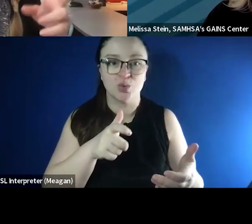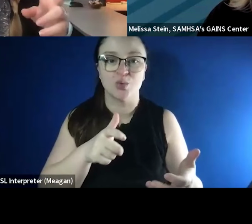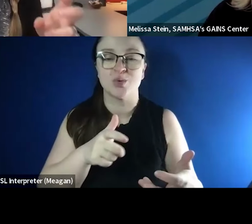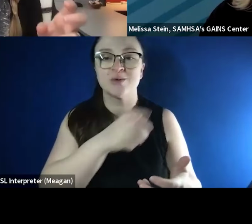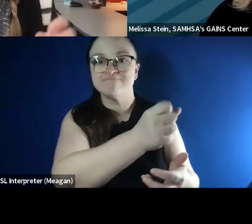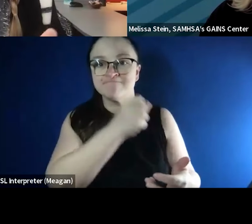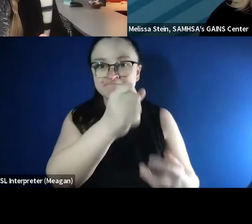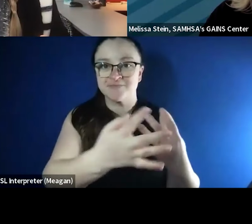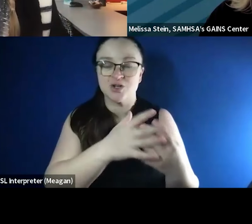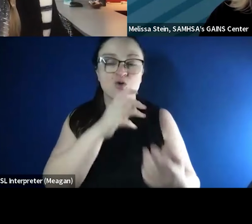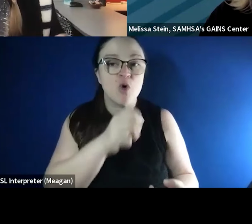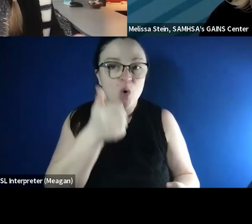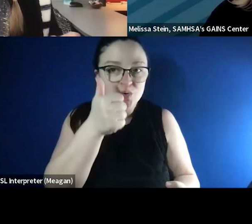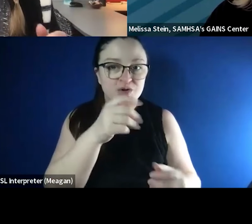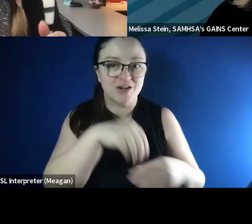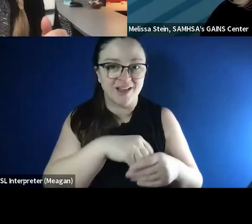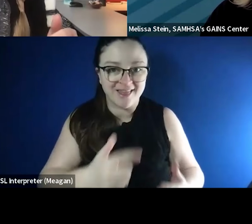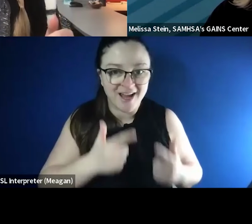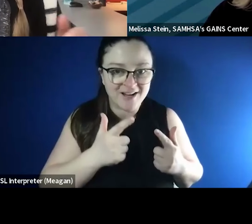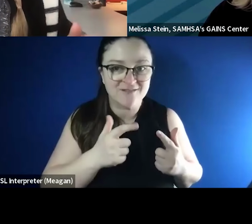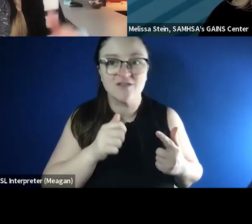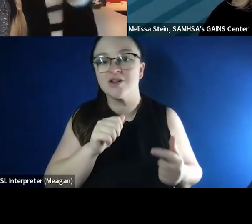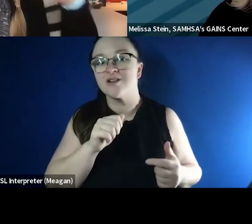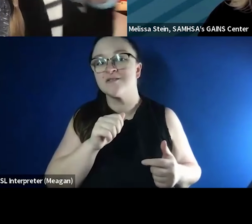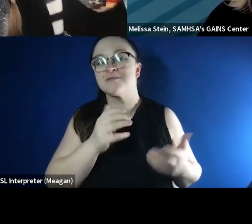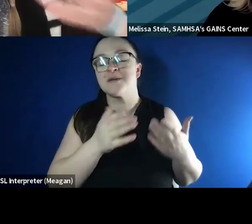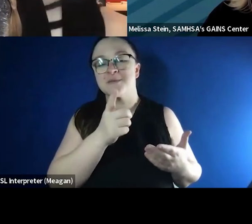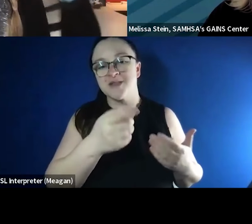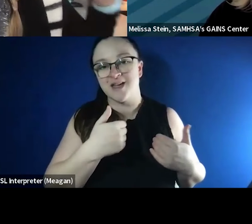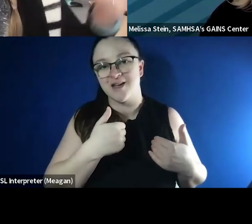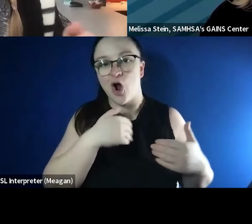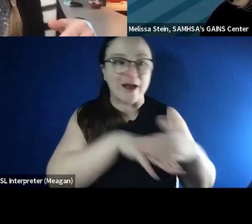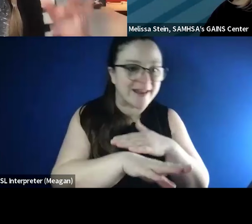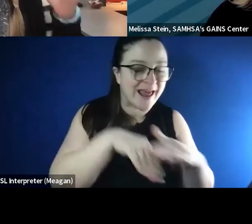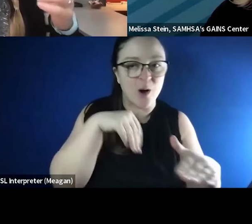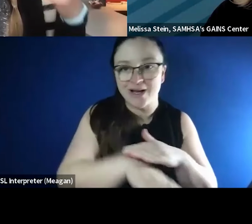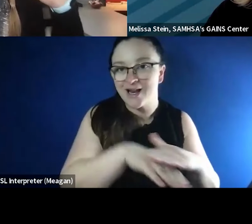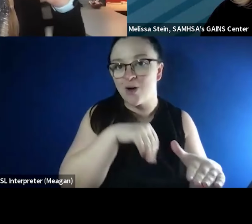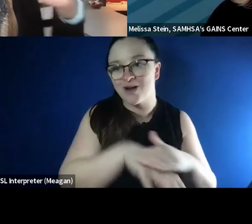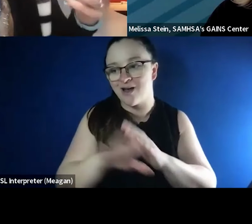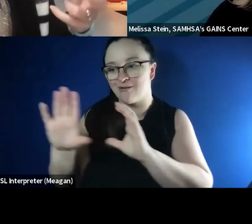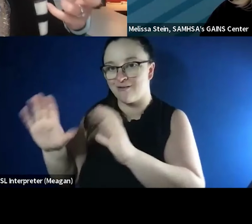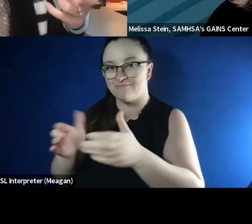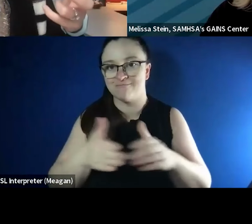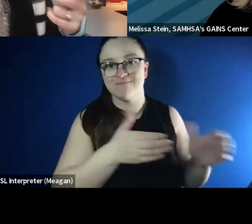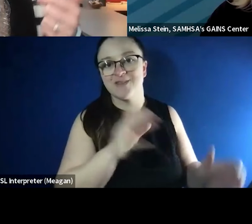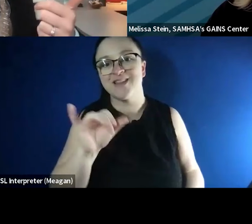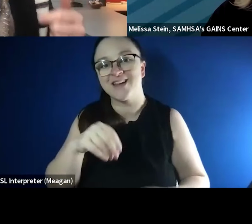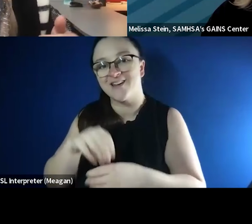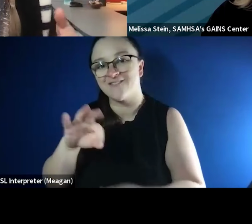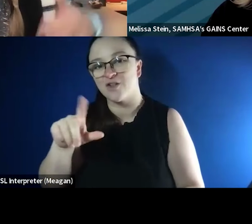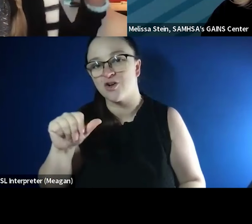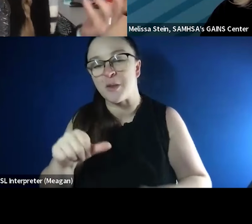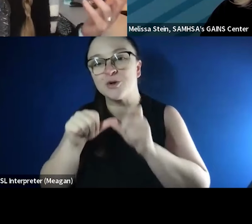don't fall on the age crime curve and they've had multiple touch points, but they're kind of in and out. That's sort of in Florida, like the persistent felony